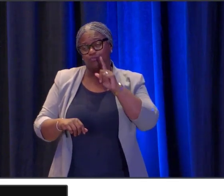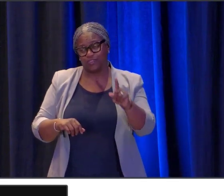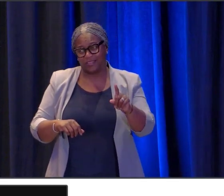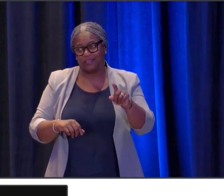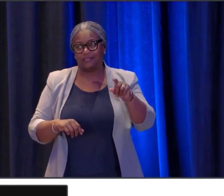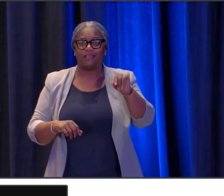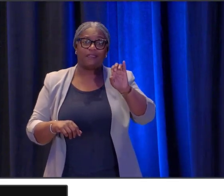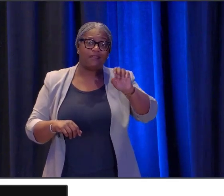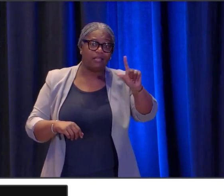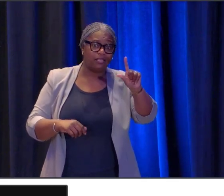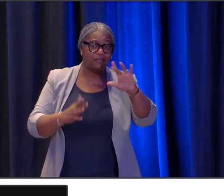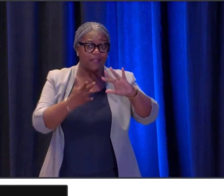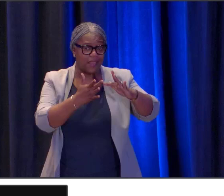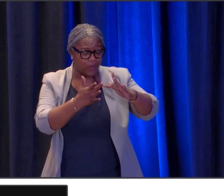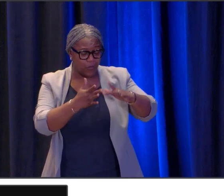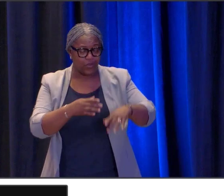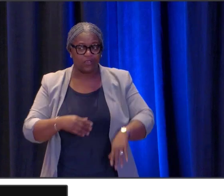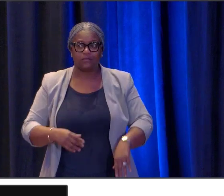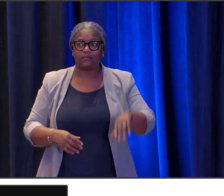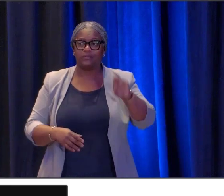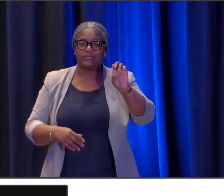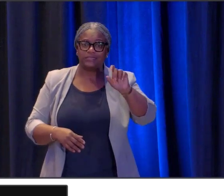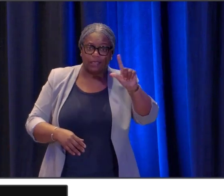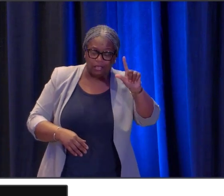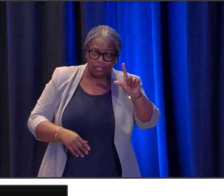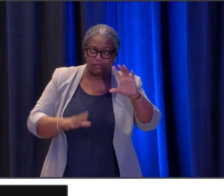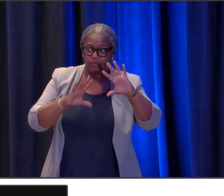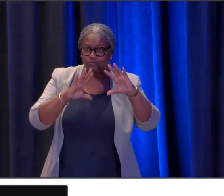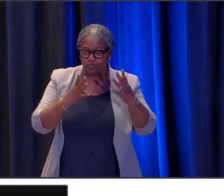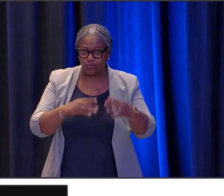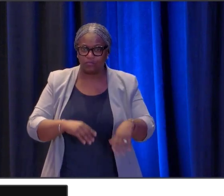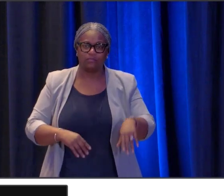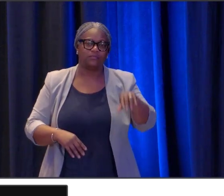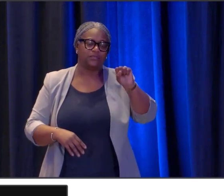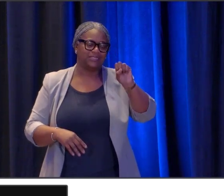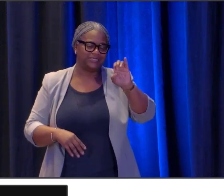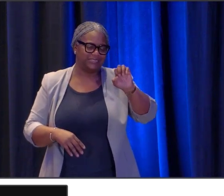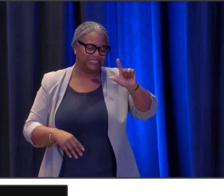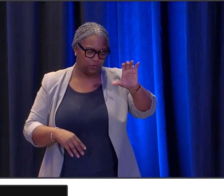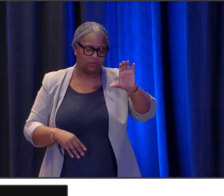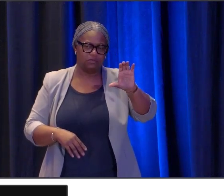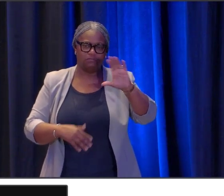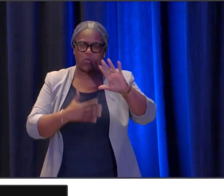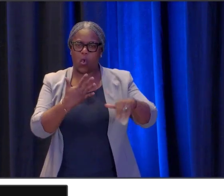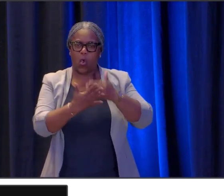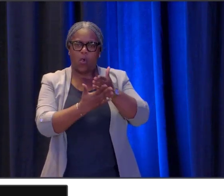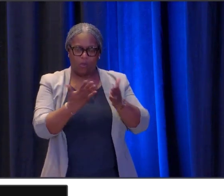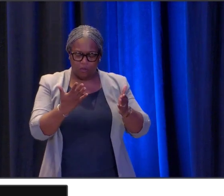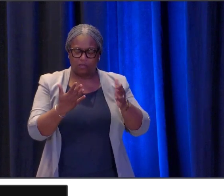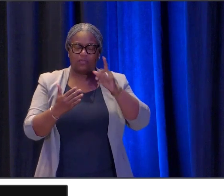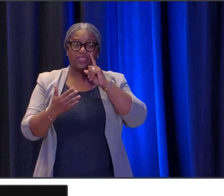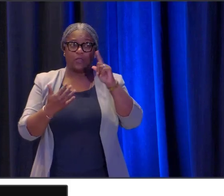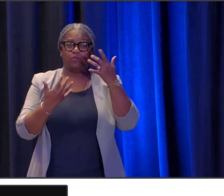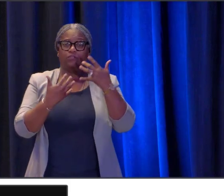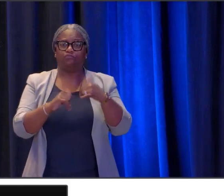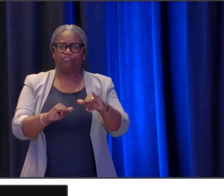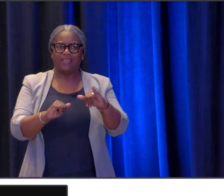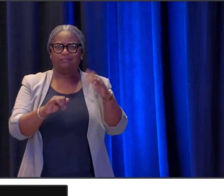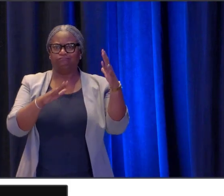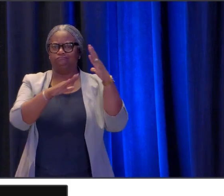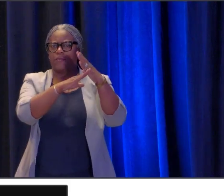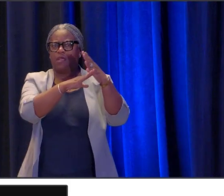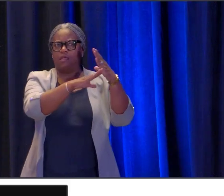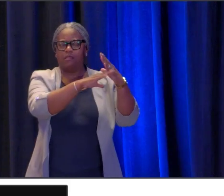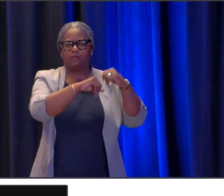network of Centers for Independent Living, the State Independent Living Council, and all the things that we do, they're not going to stop them from trying to hinder